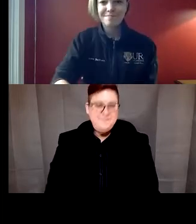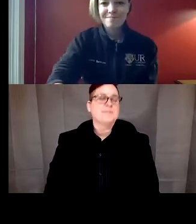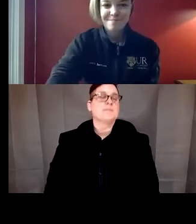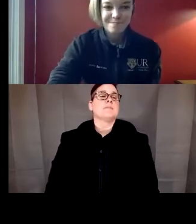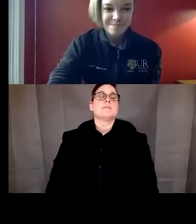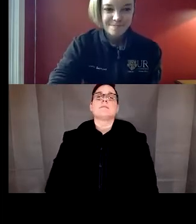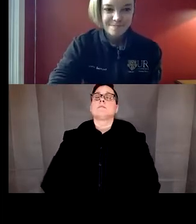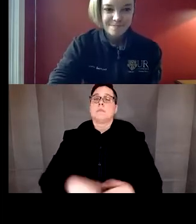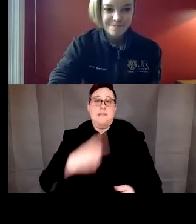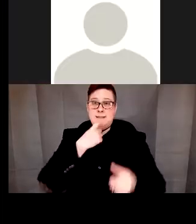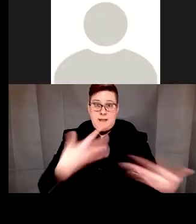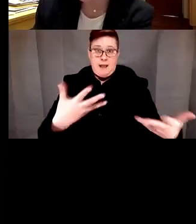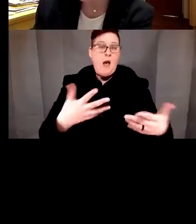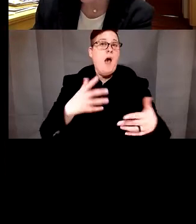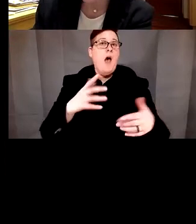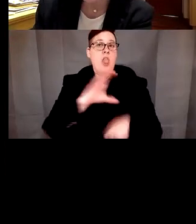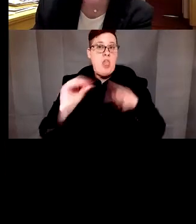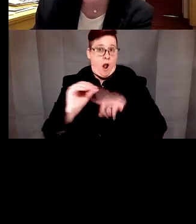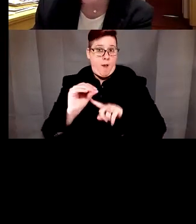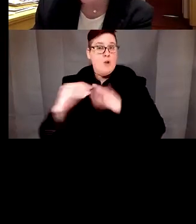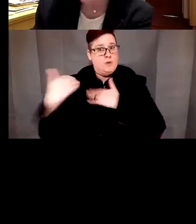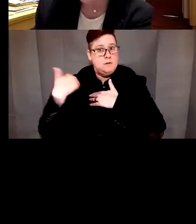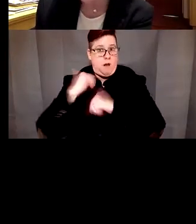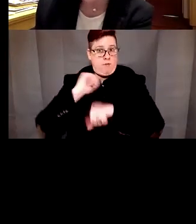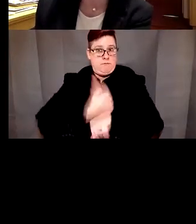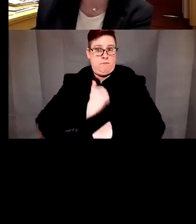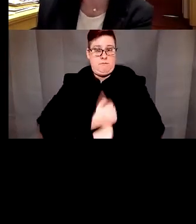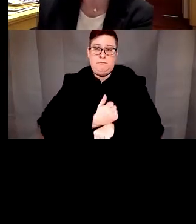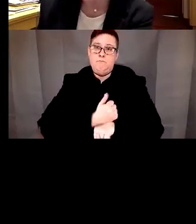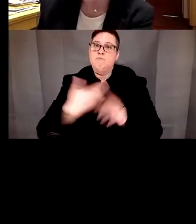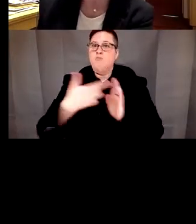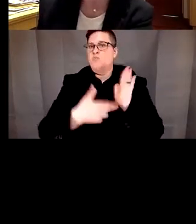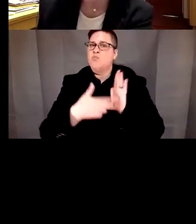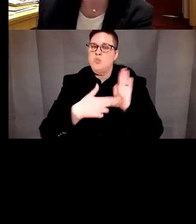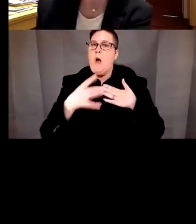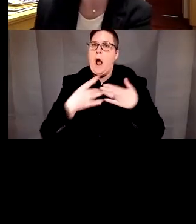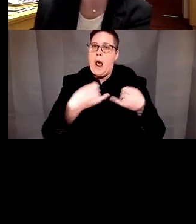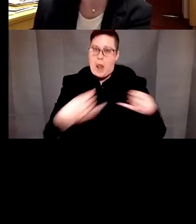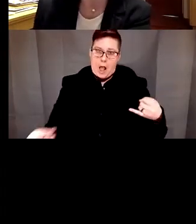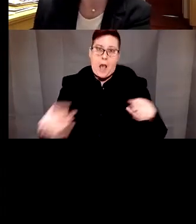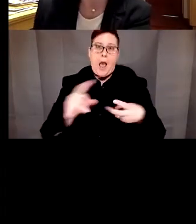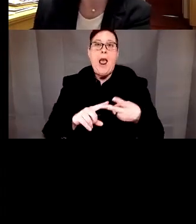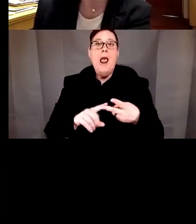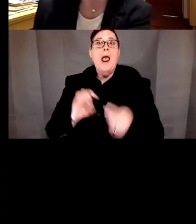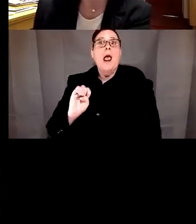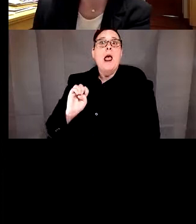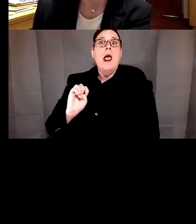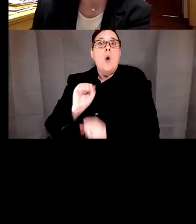the employer is responsible for setting guidelines and the employee is responsible for following